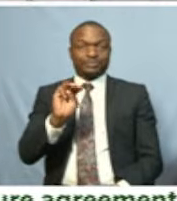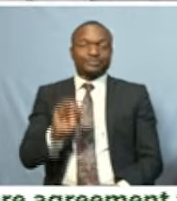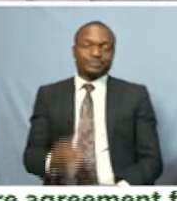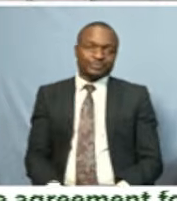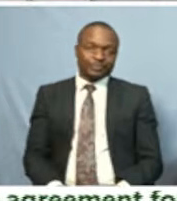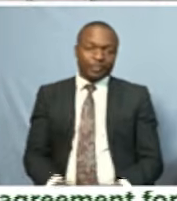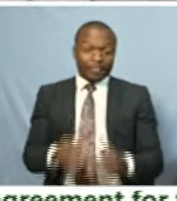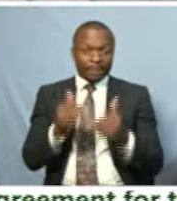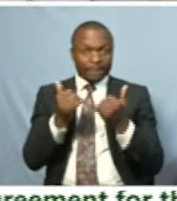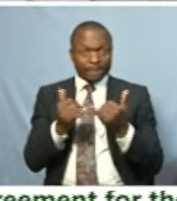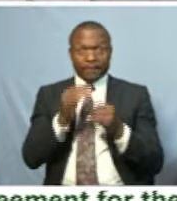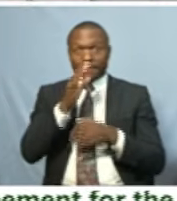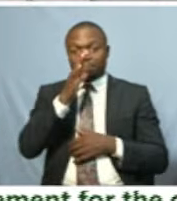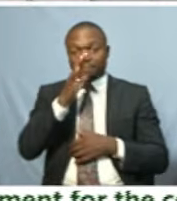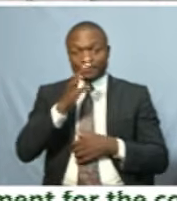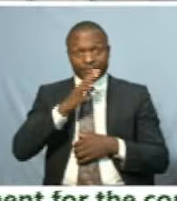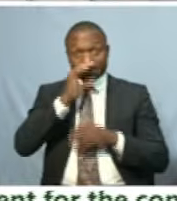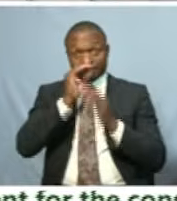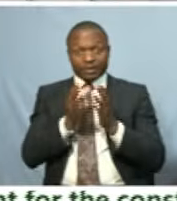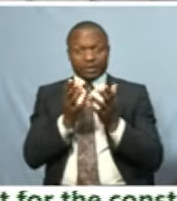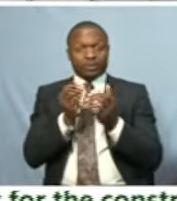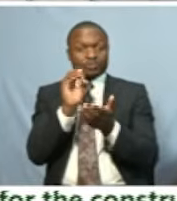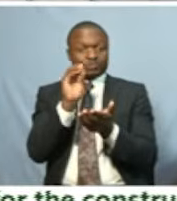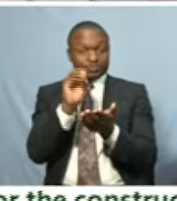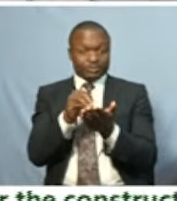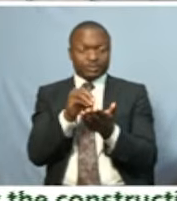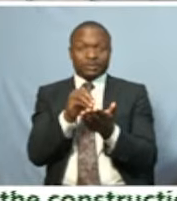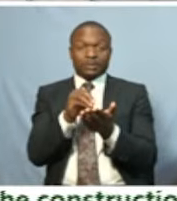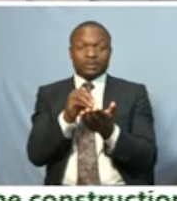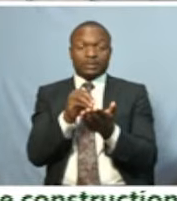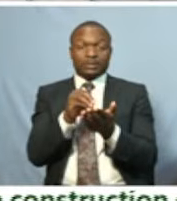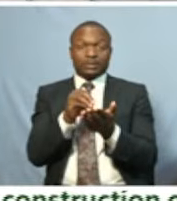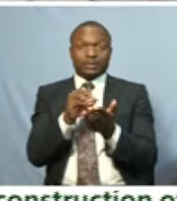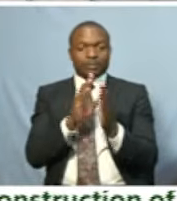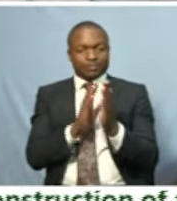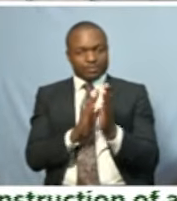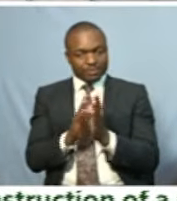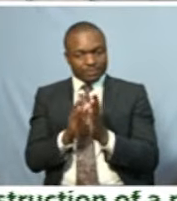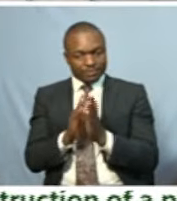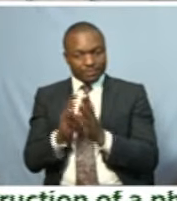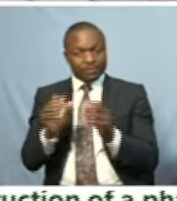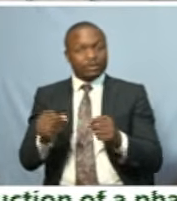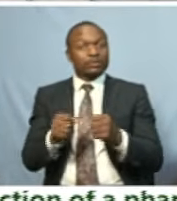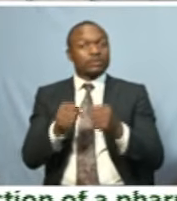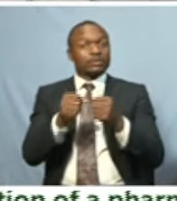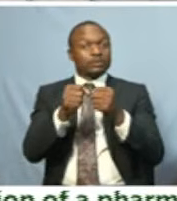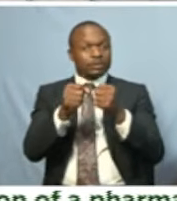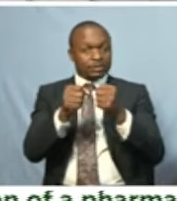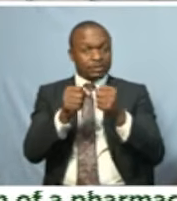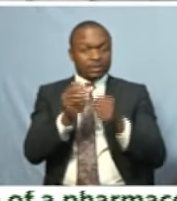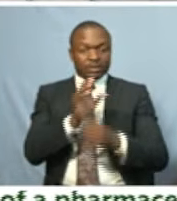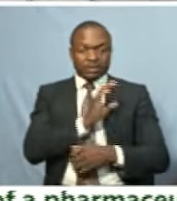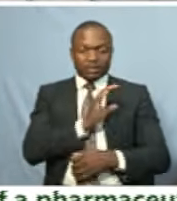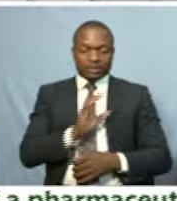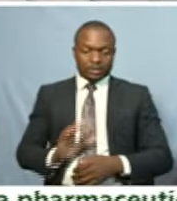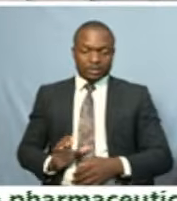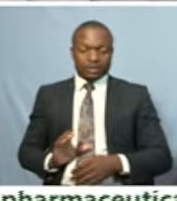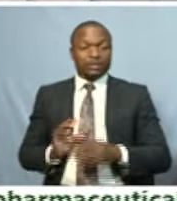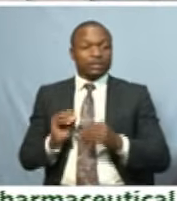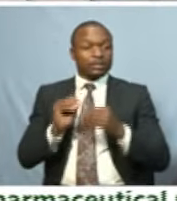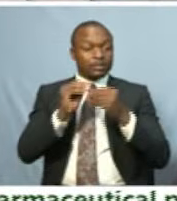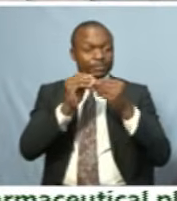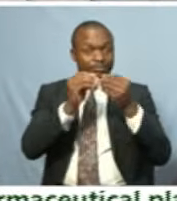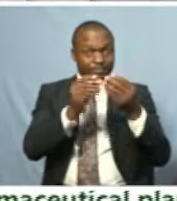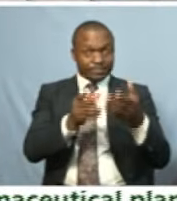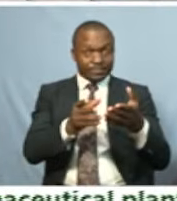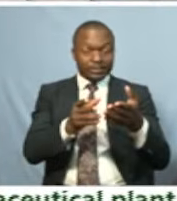Speaker, I wish to put it on record that the desire to strengthen industry and supply chain